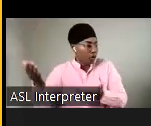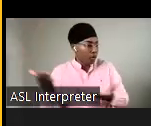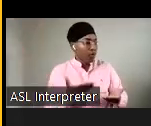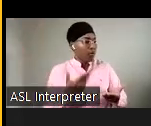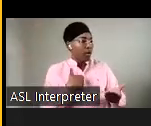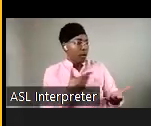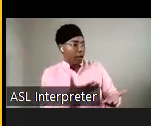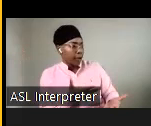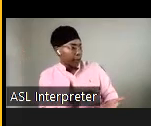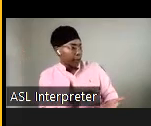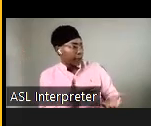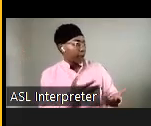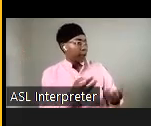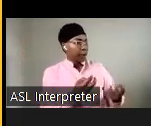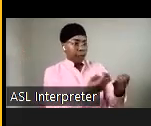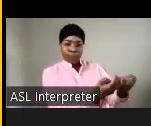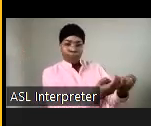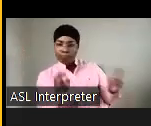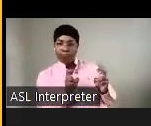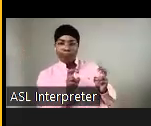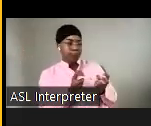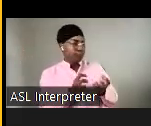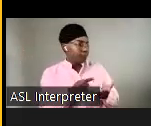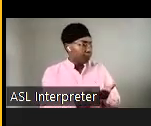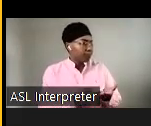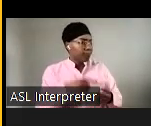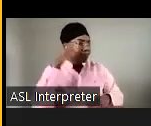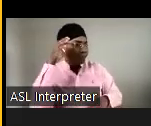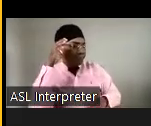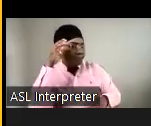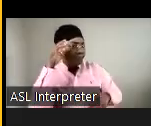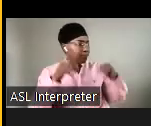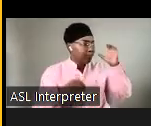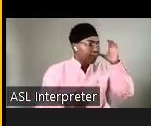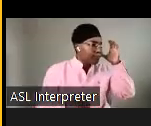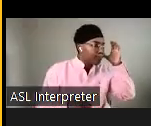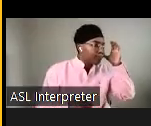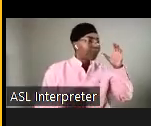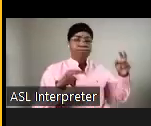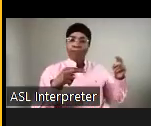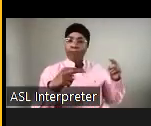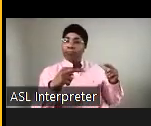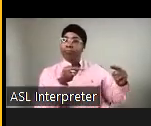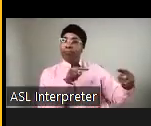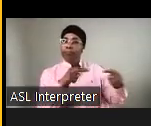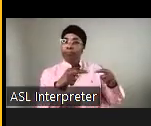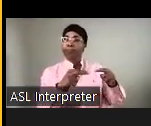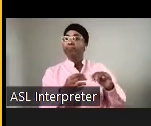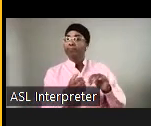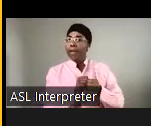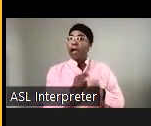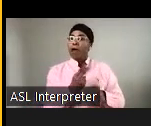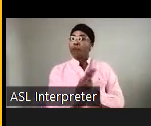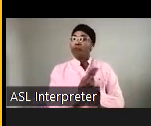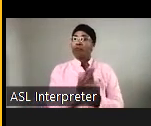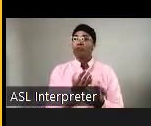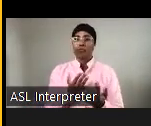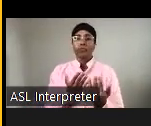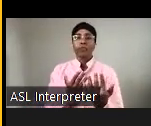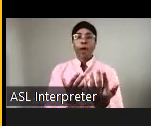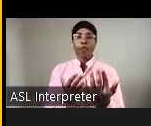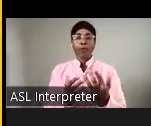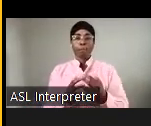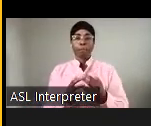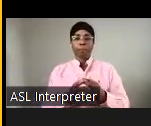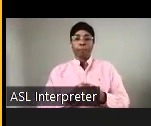talked to them about that and sort of elicited their perspective on that. And so through that process, I think we